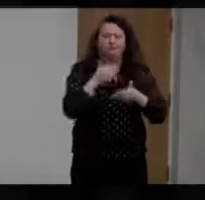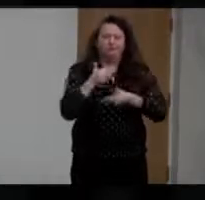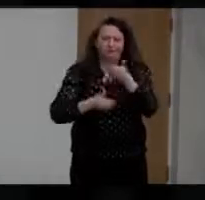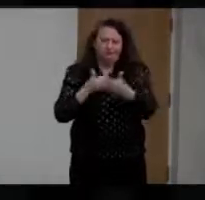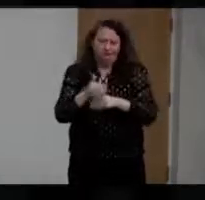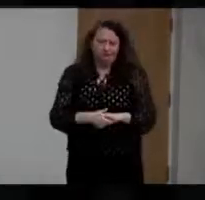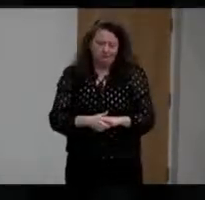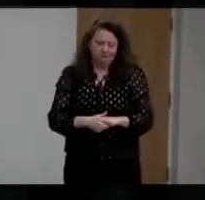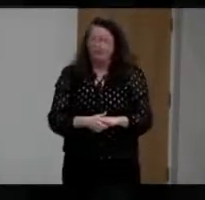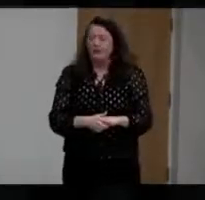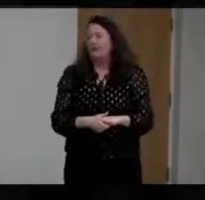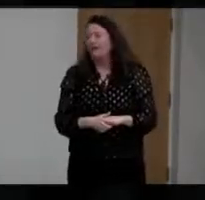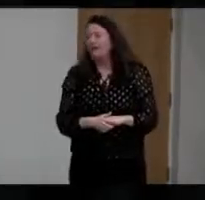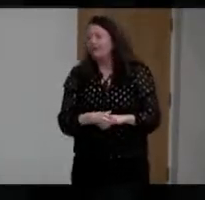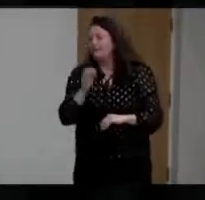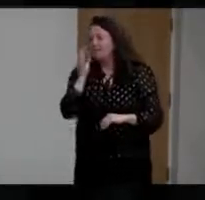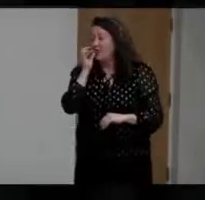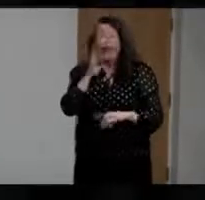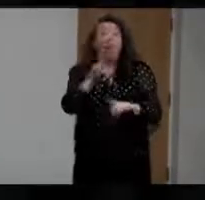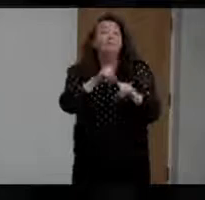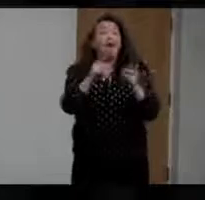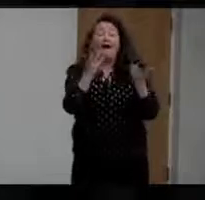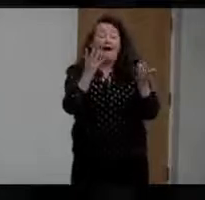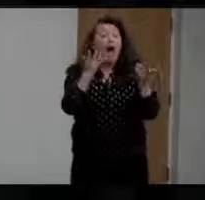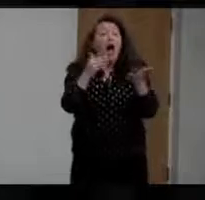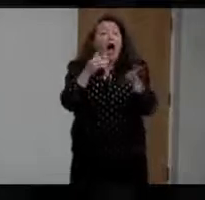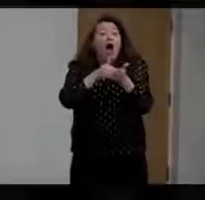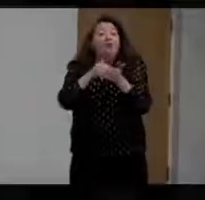down probably drove his Tesla home on autopilot.